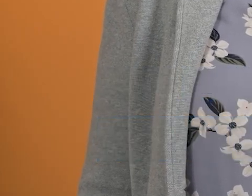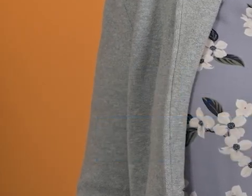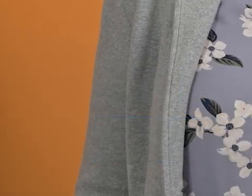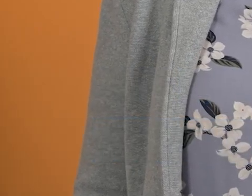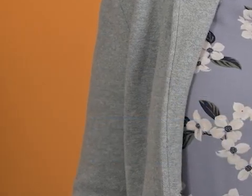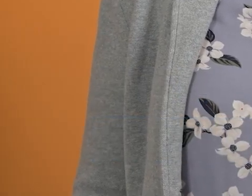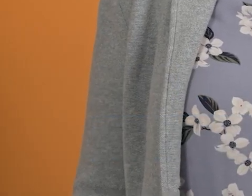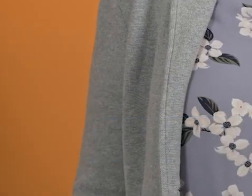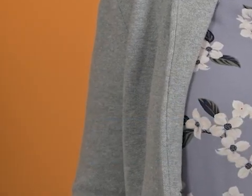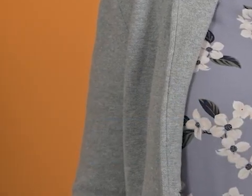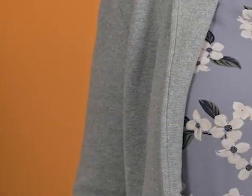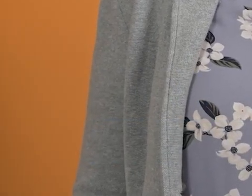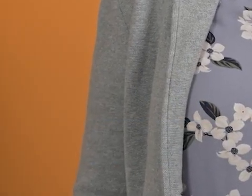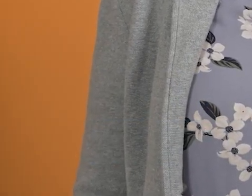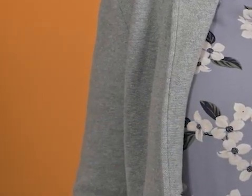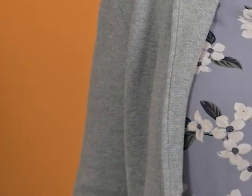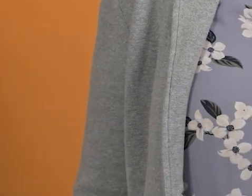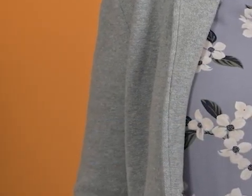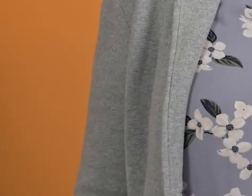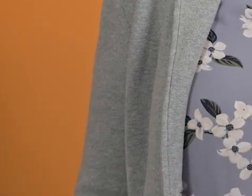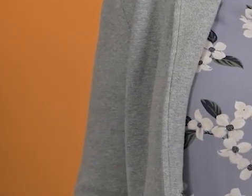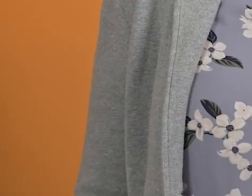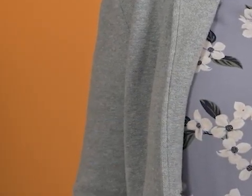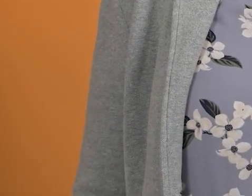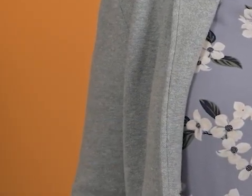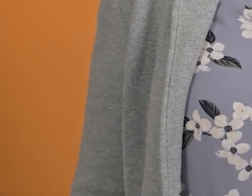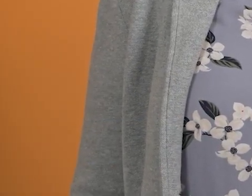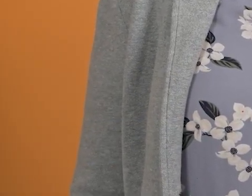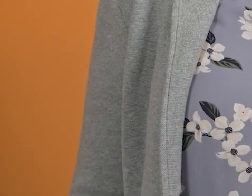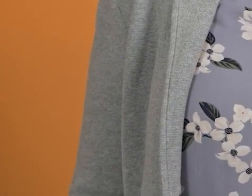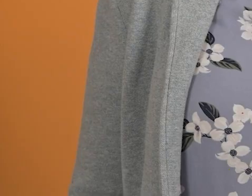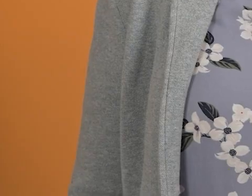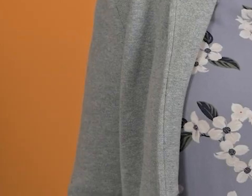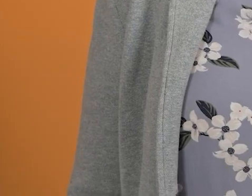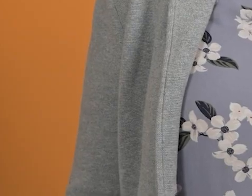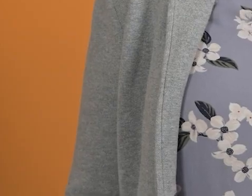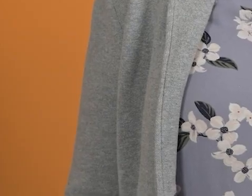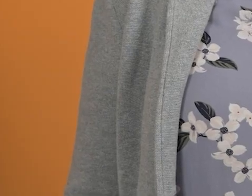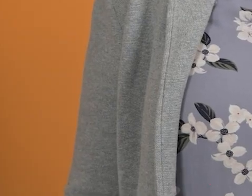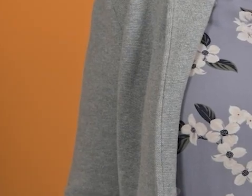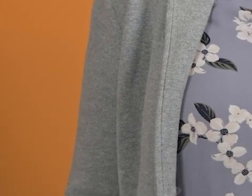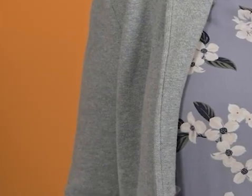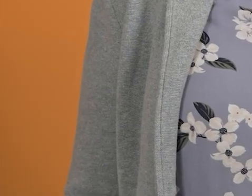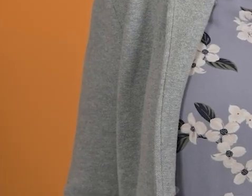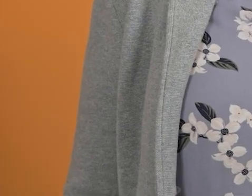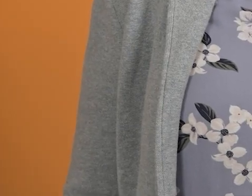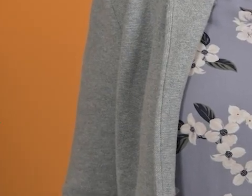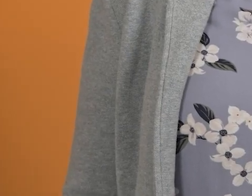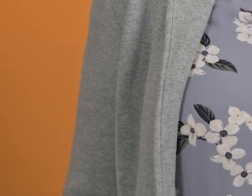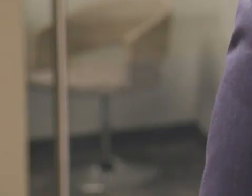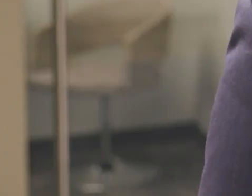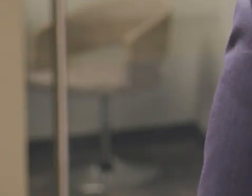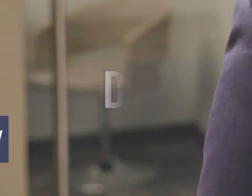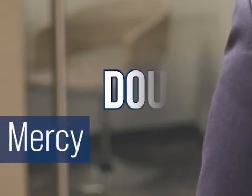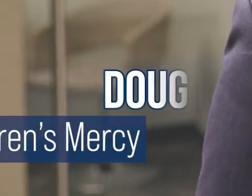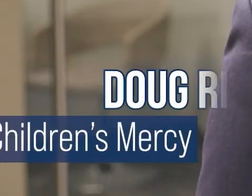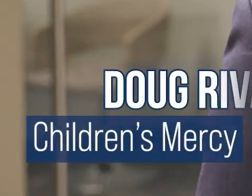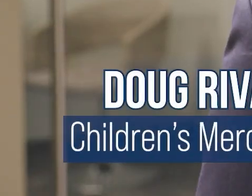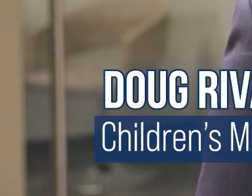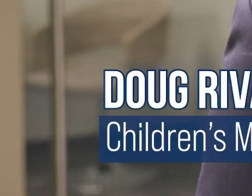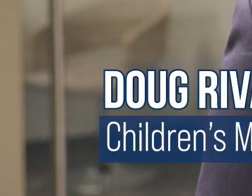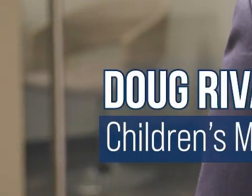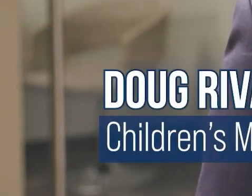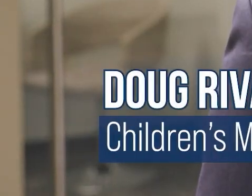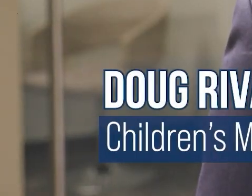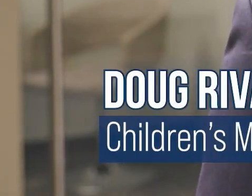or loved one, ask directly, are you thinking about killing yourself? Keep them safe, listen without judgment. I'm Dr.